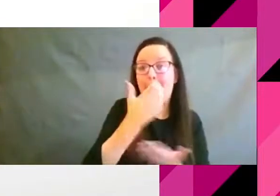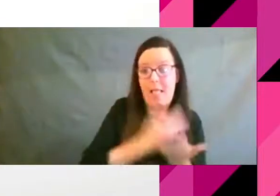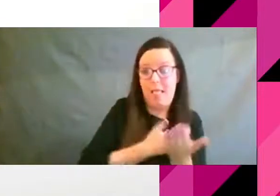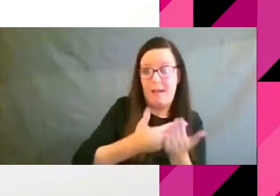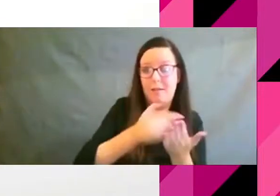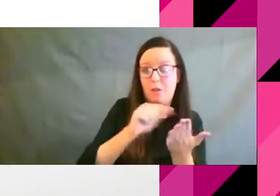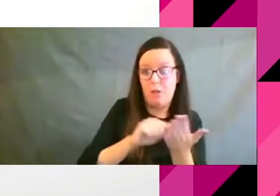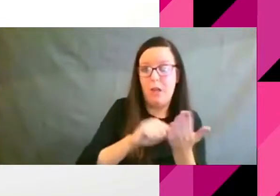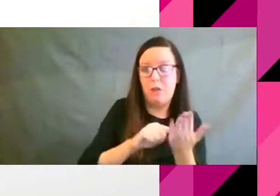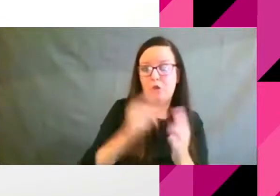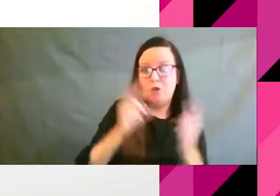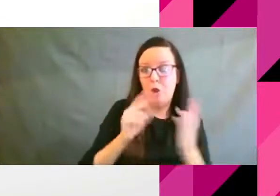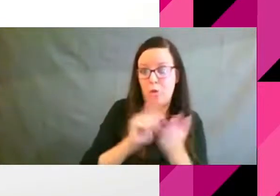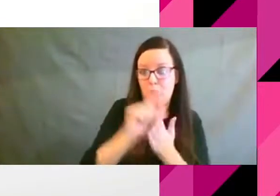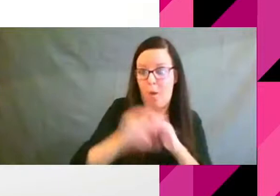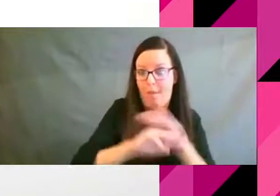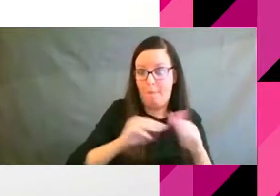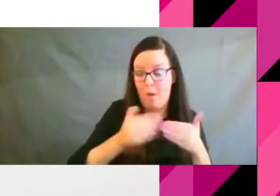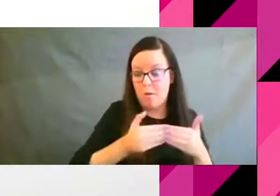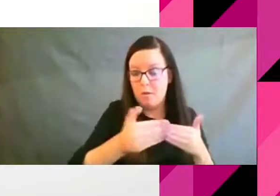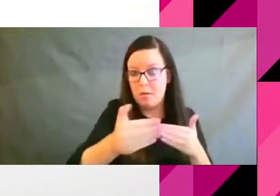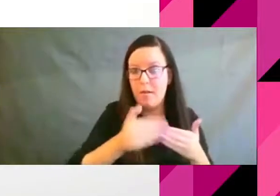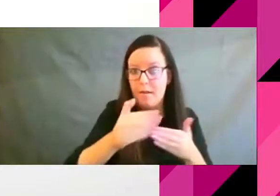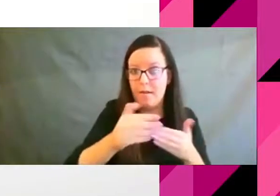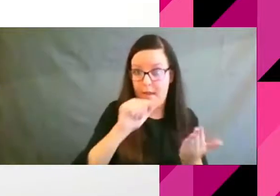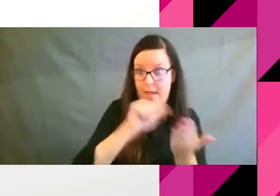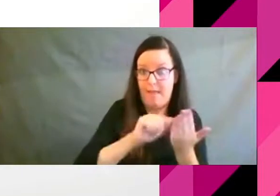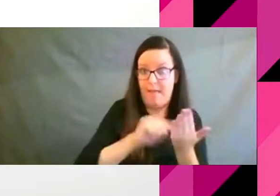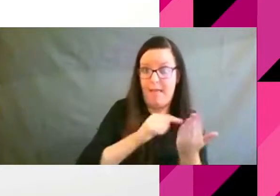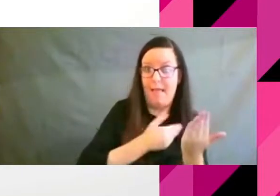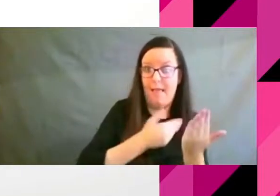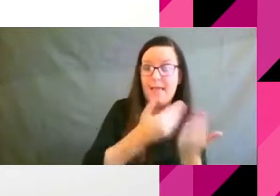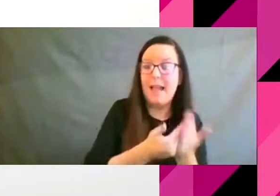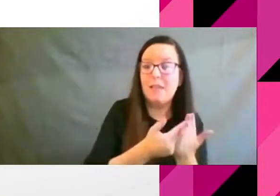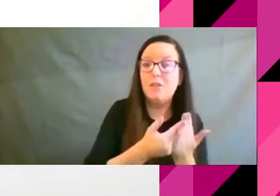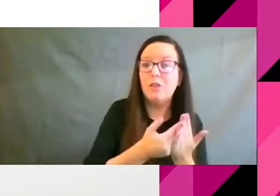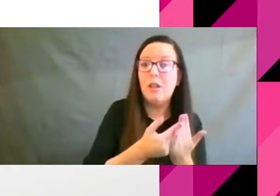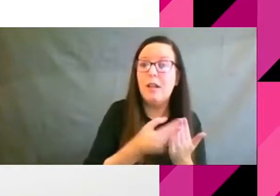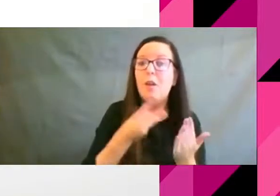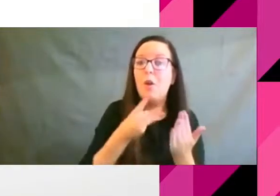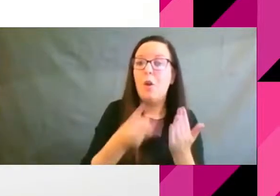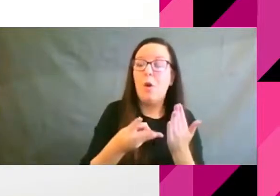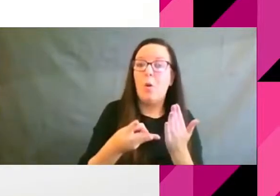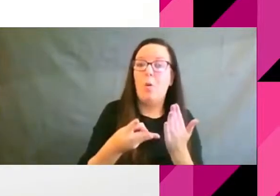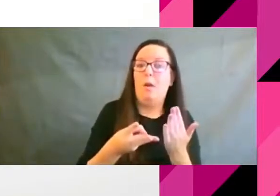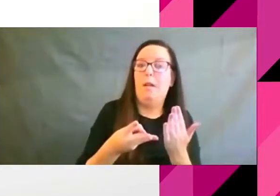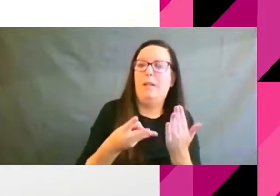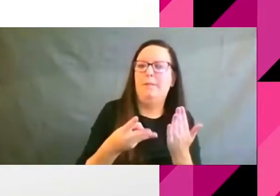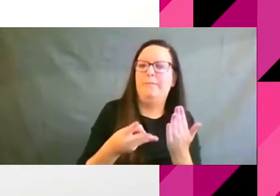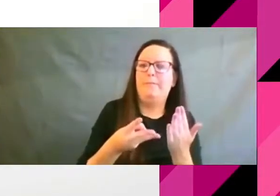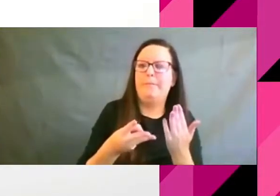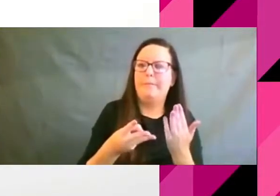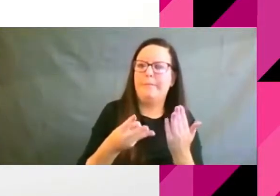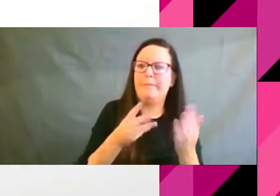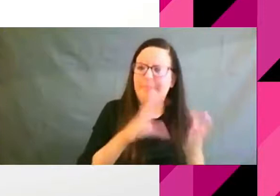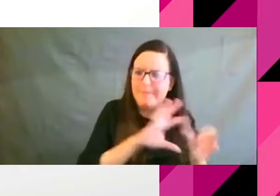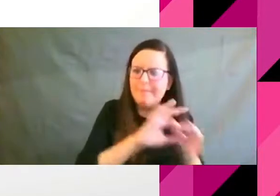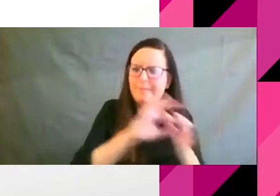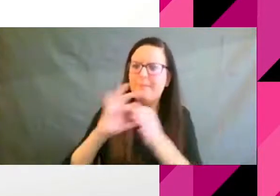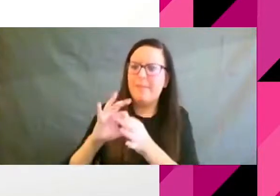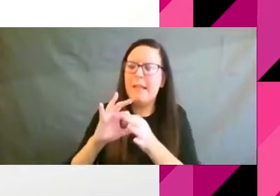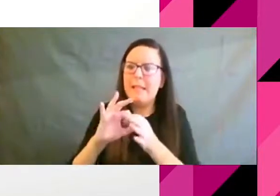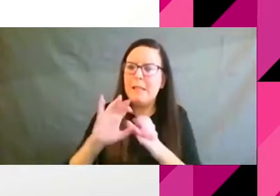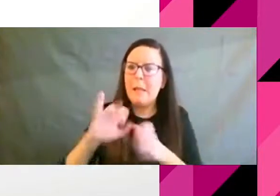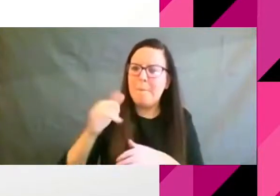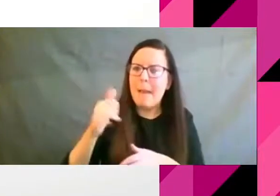government. This legislation will create specific offences to ensure that those who target victims because of their association with a particular